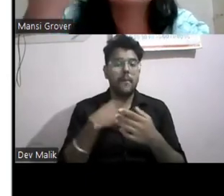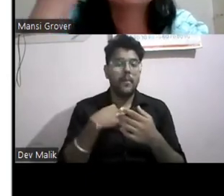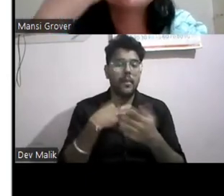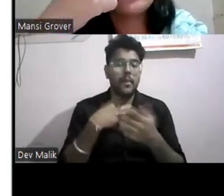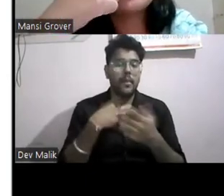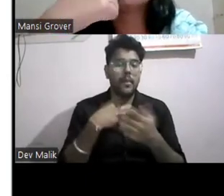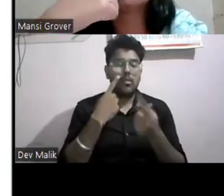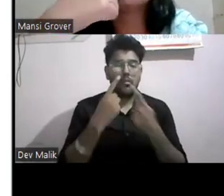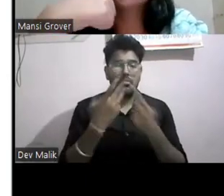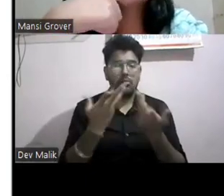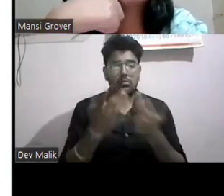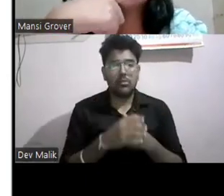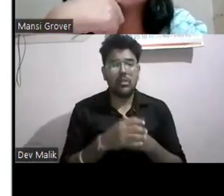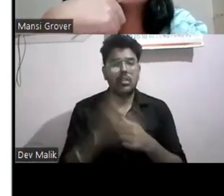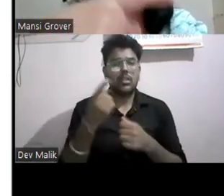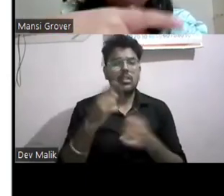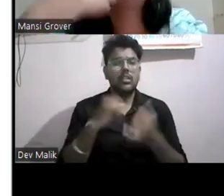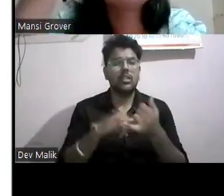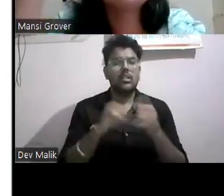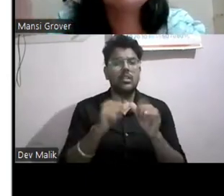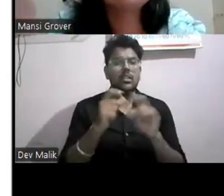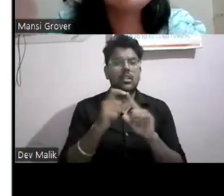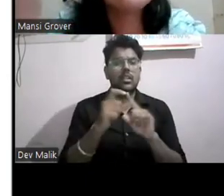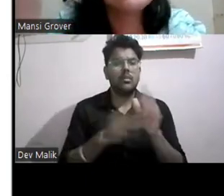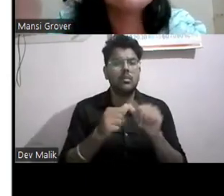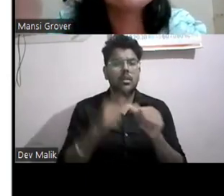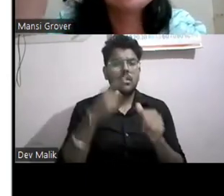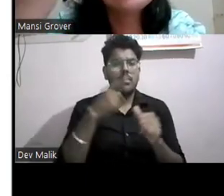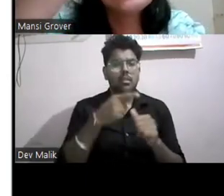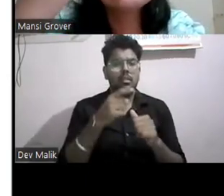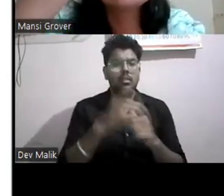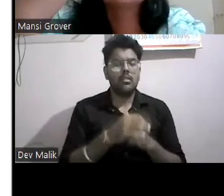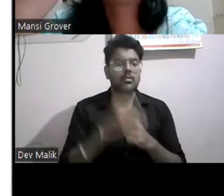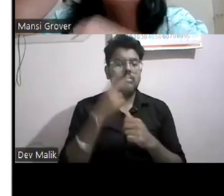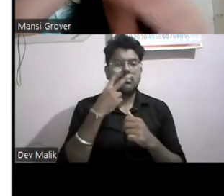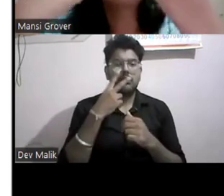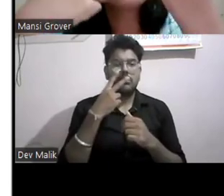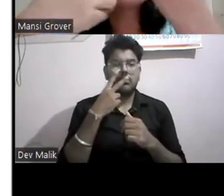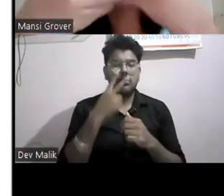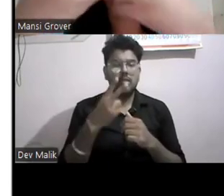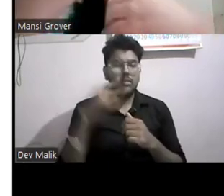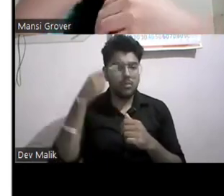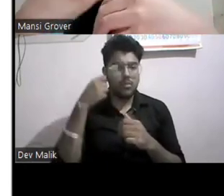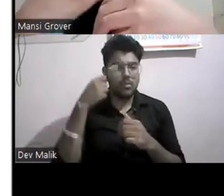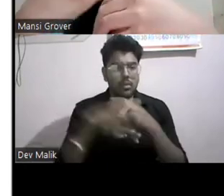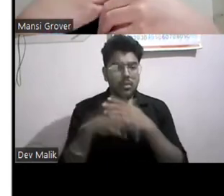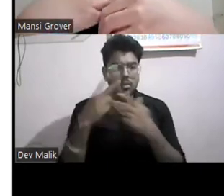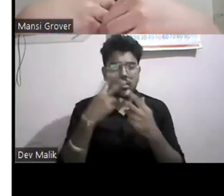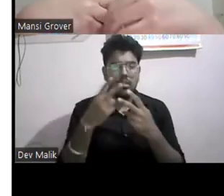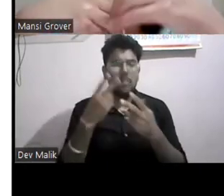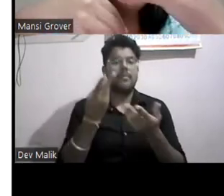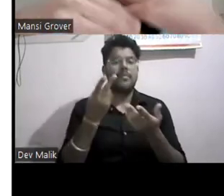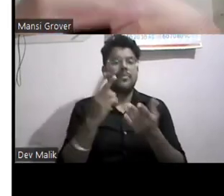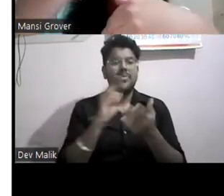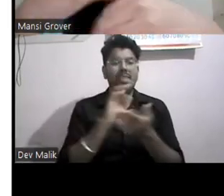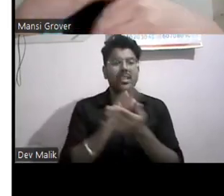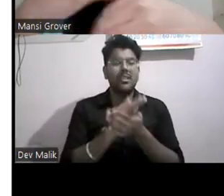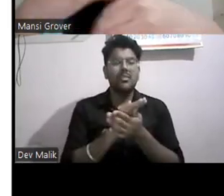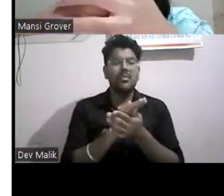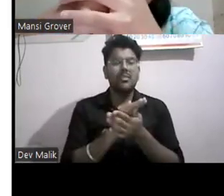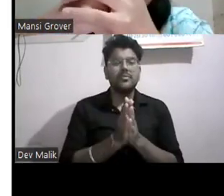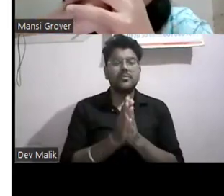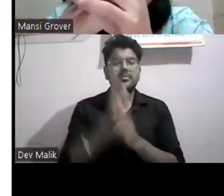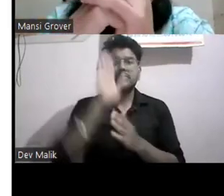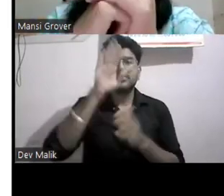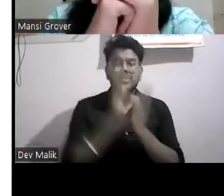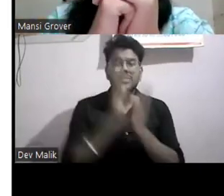way she gets cured is when, you know, she is taken to a pandit who does some sort of, you know, treatment